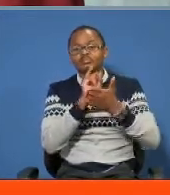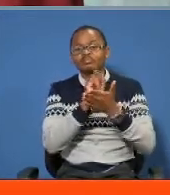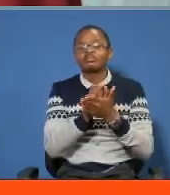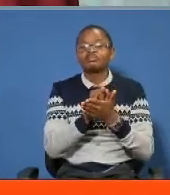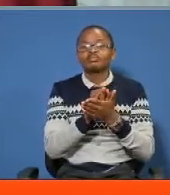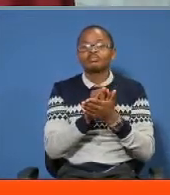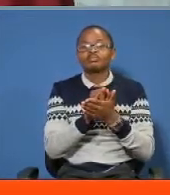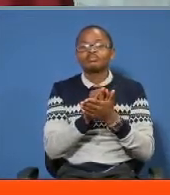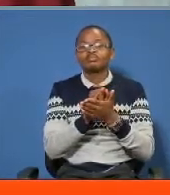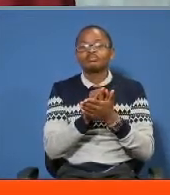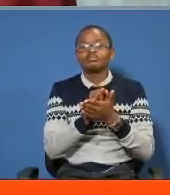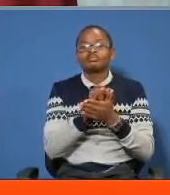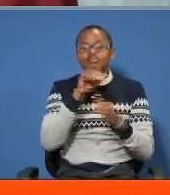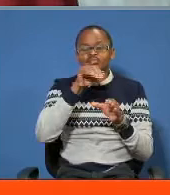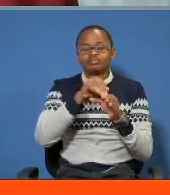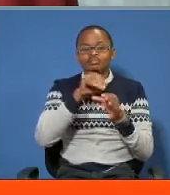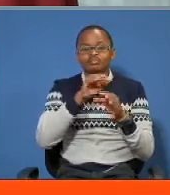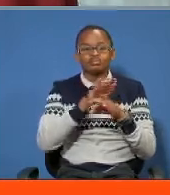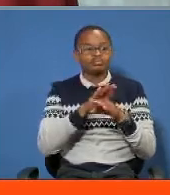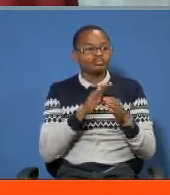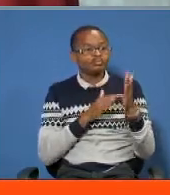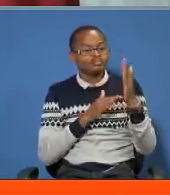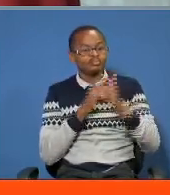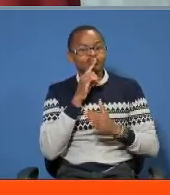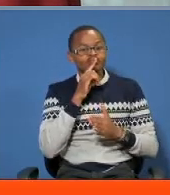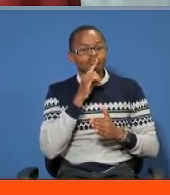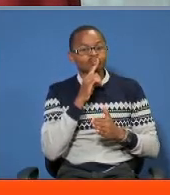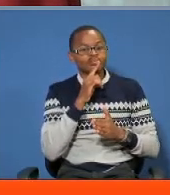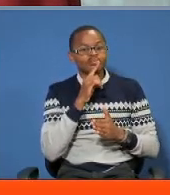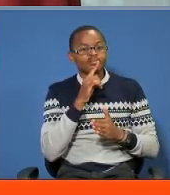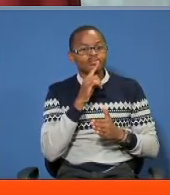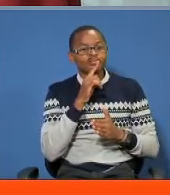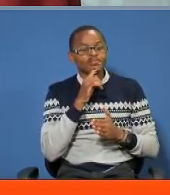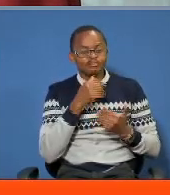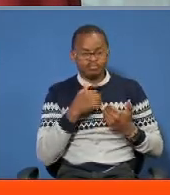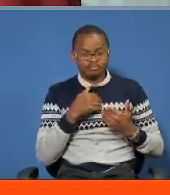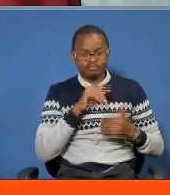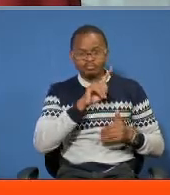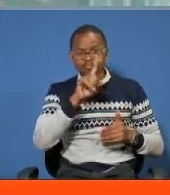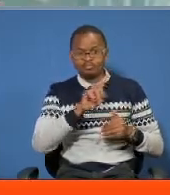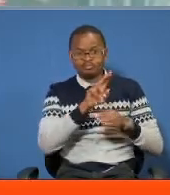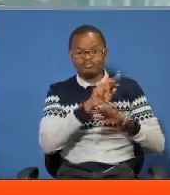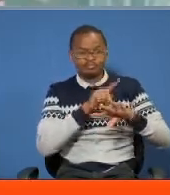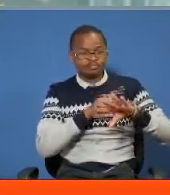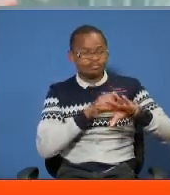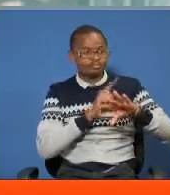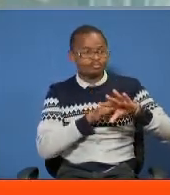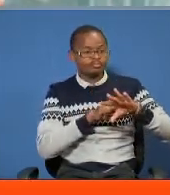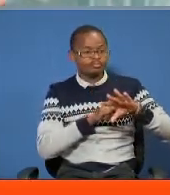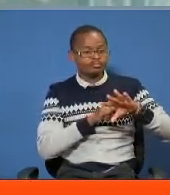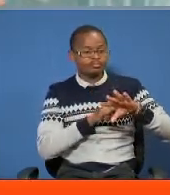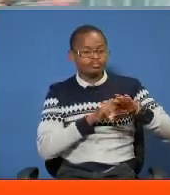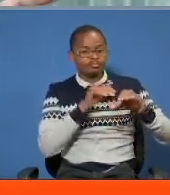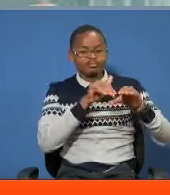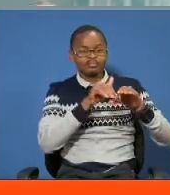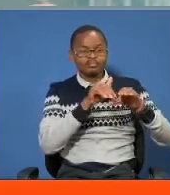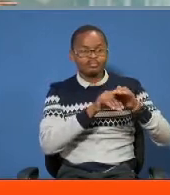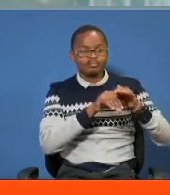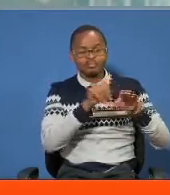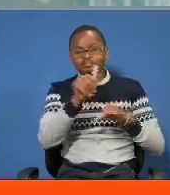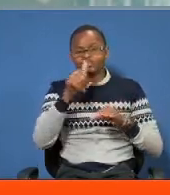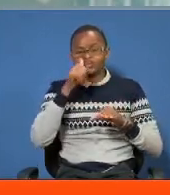Yeah. That's... I've invested. I want to get my money back. So I haven't spent time. I spent